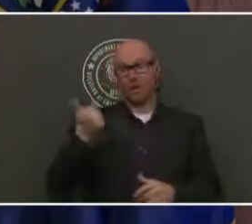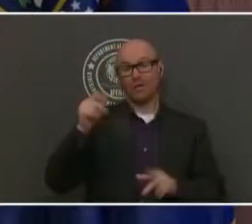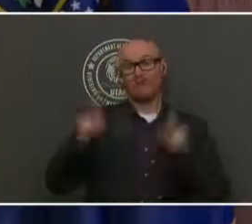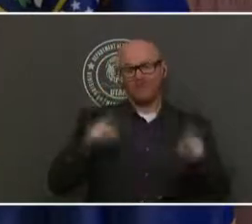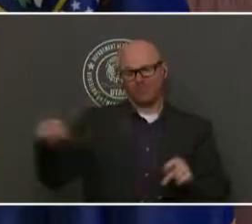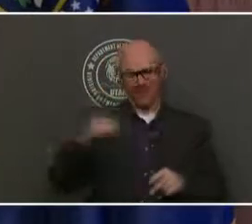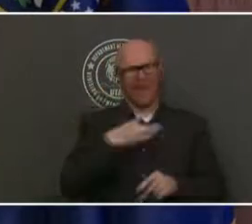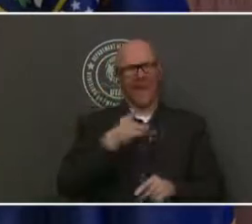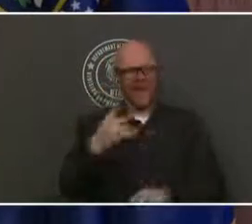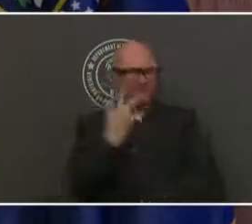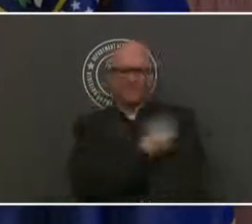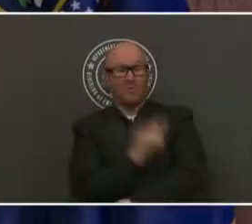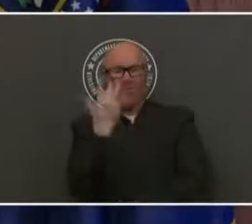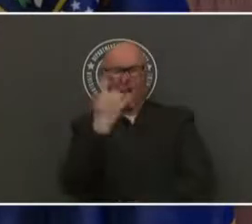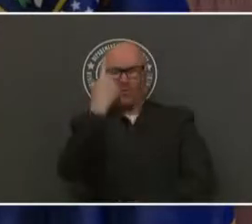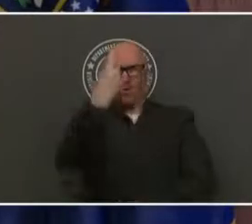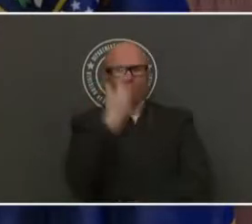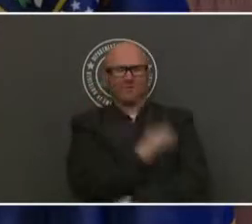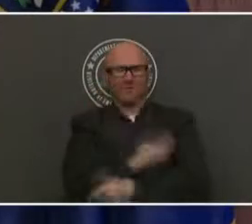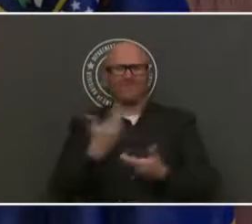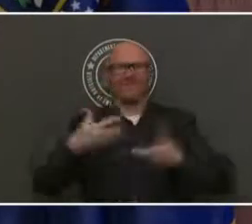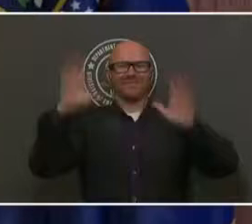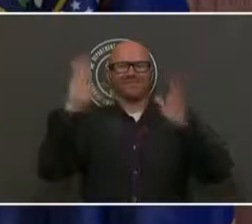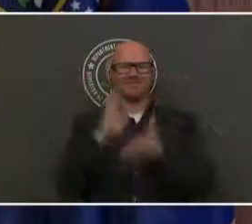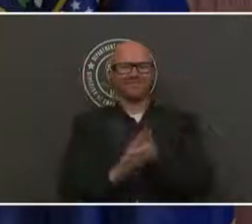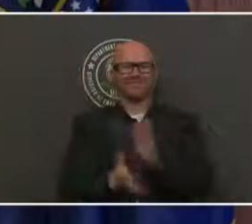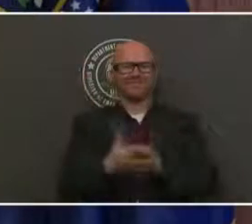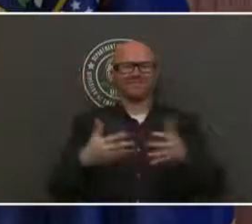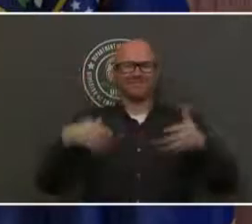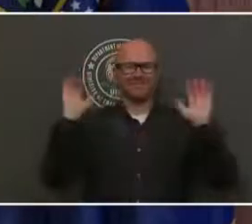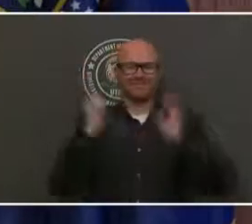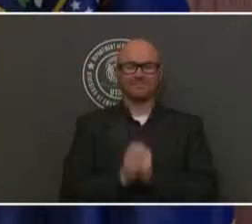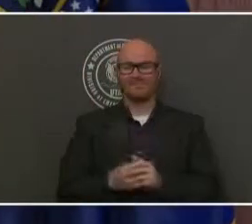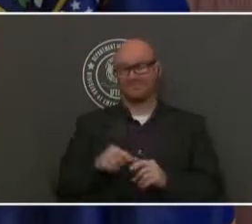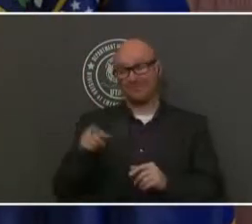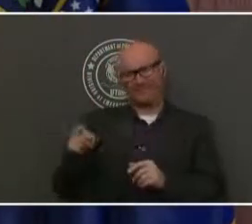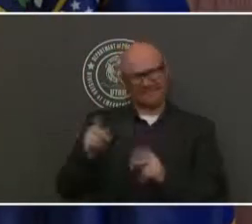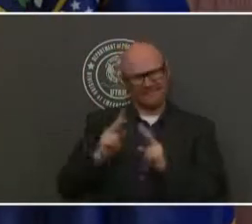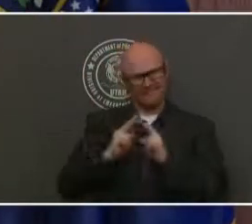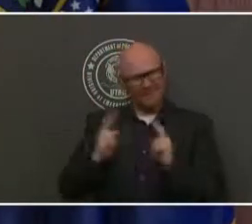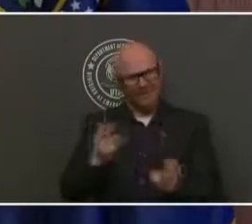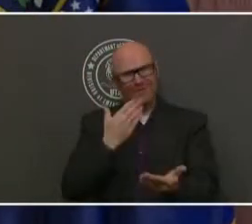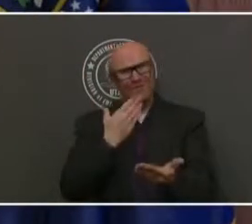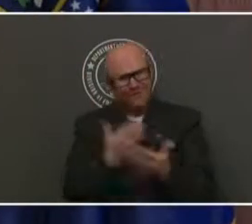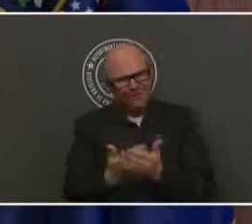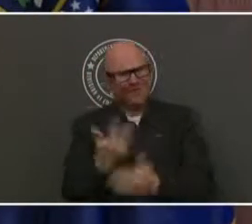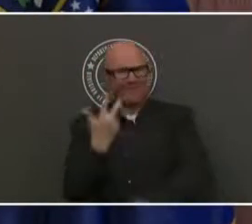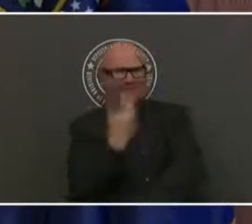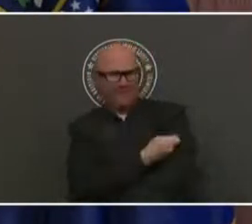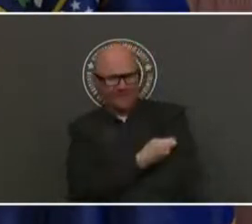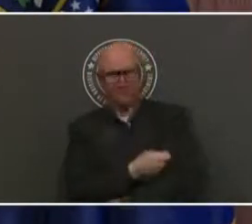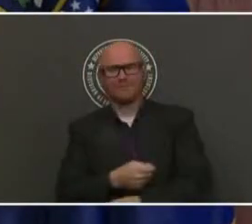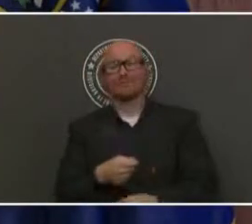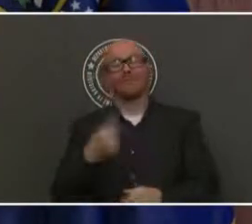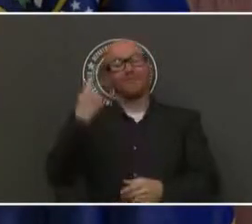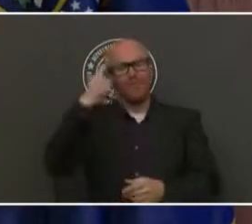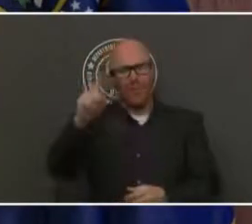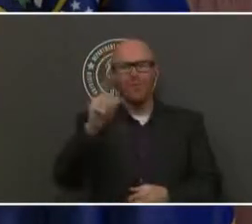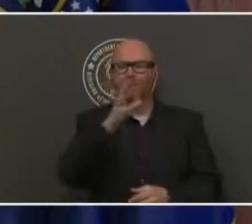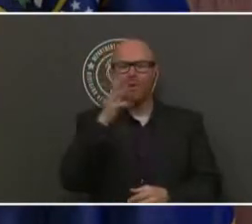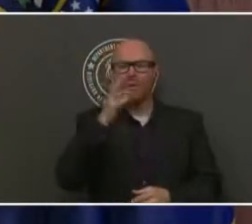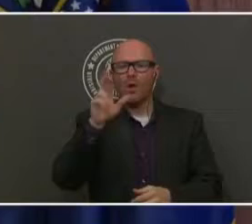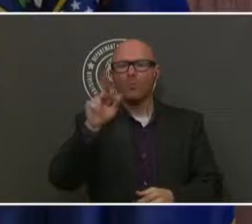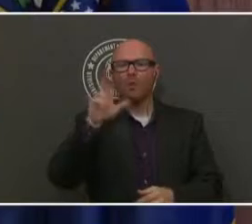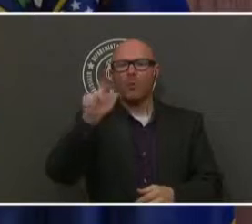Johnson again because it's one shot. It's been very helpful in reaching out to some of our harder to reach